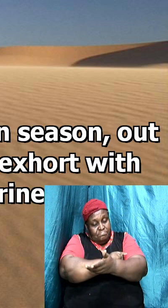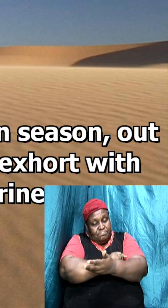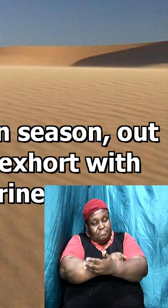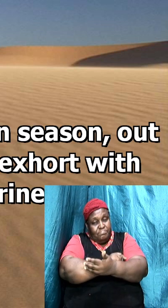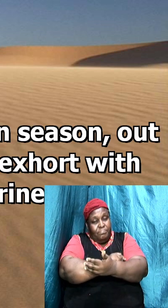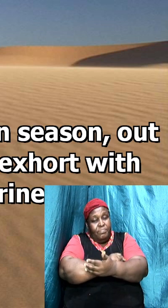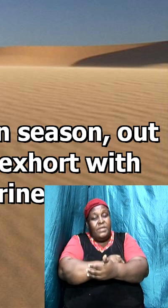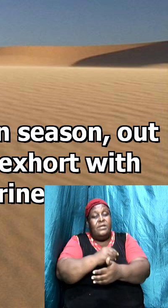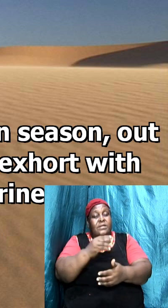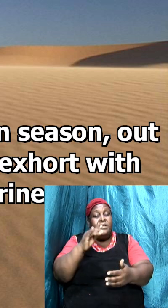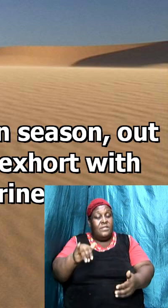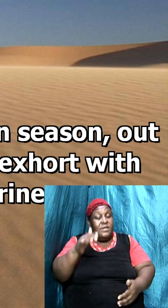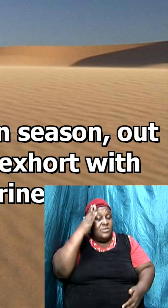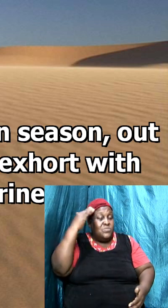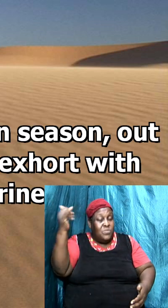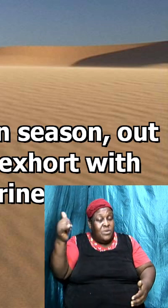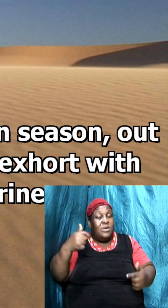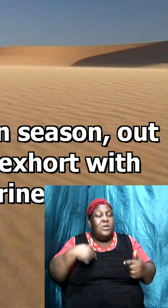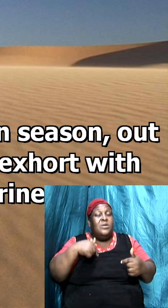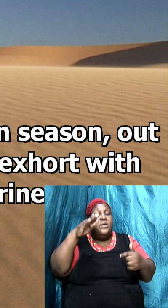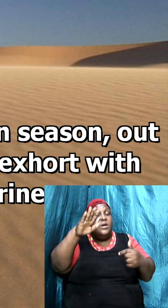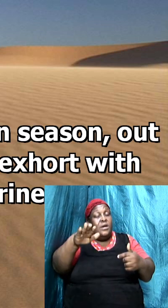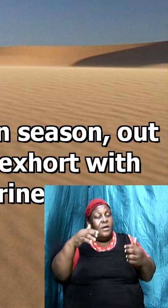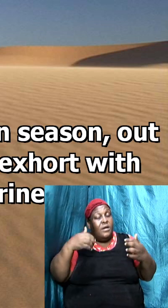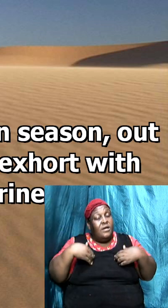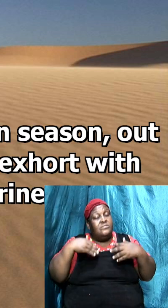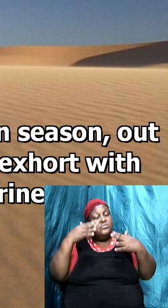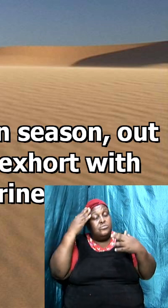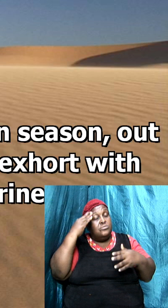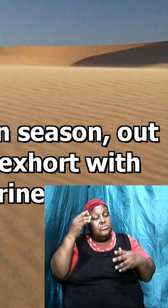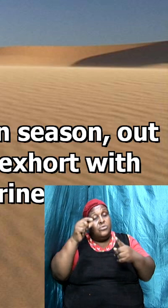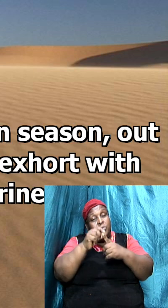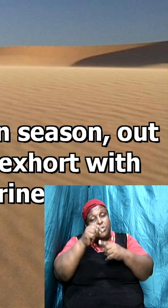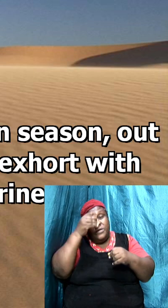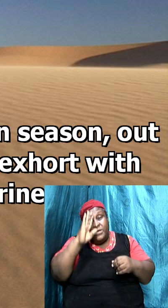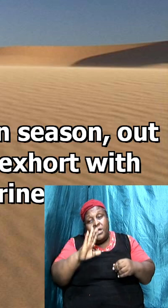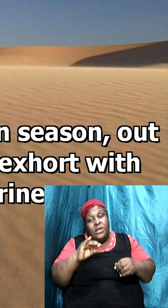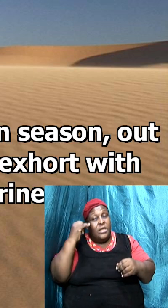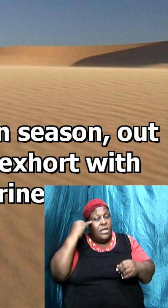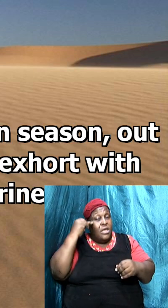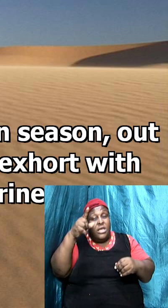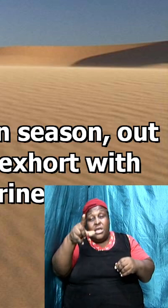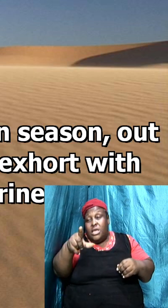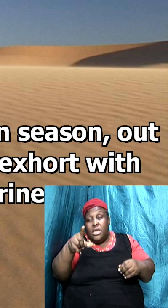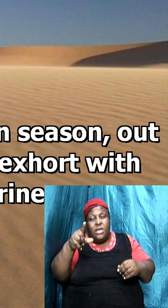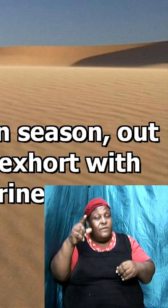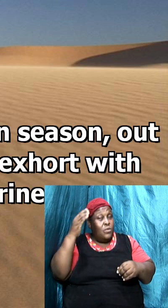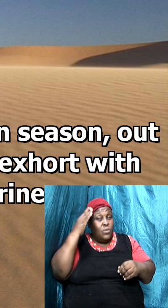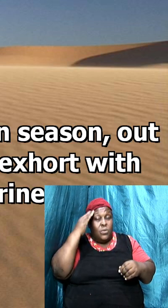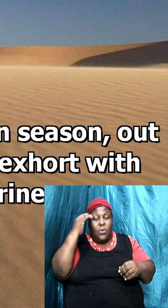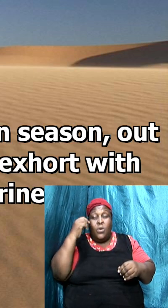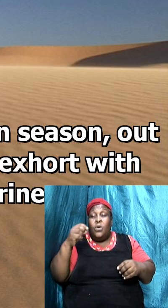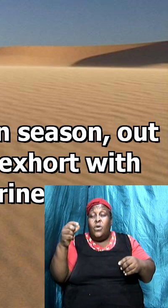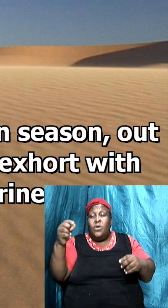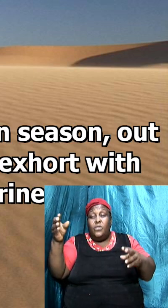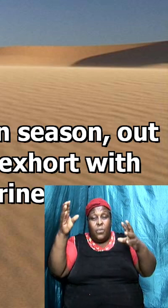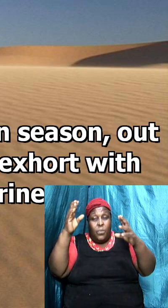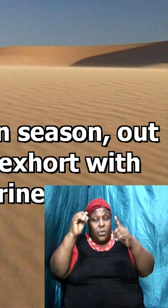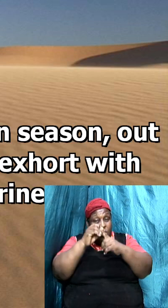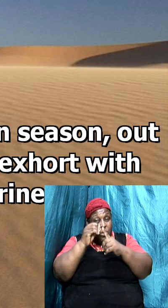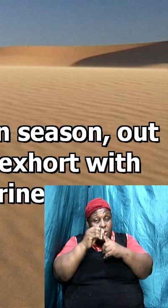That is why we tell you, say, you have to know the word. If you know the word, you will know sound doctrine, you will know sound teaching.